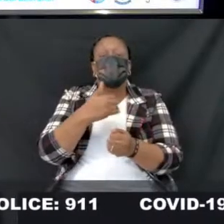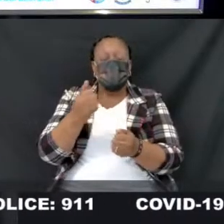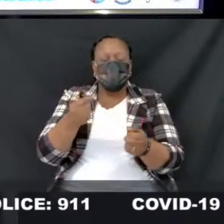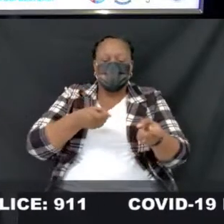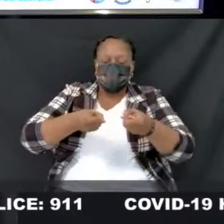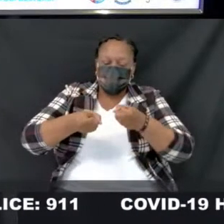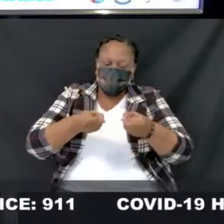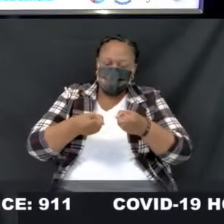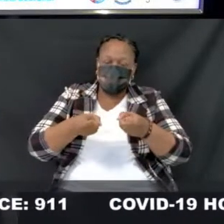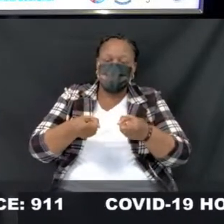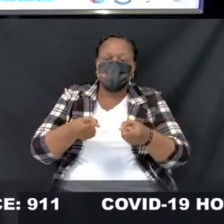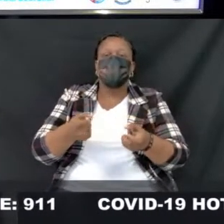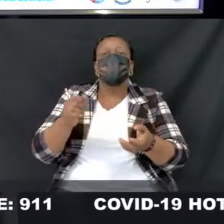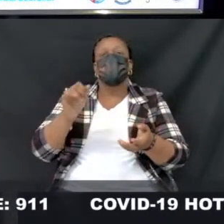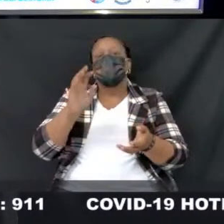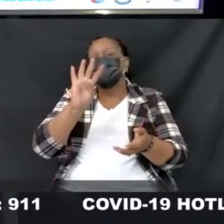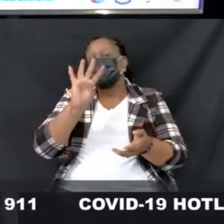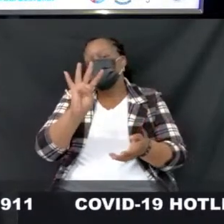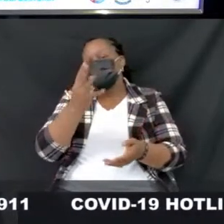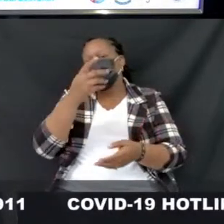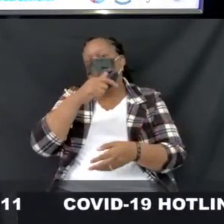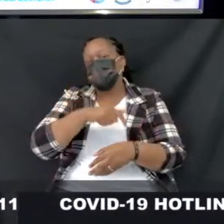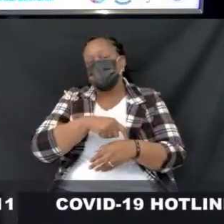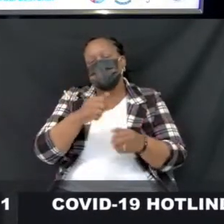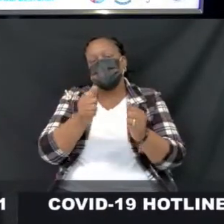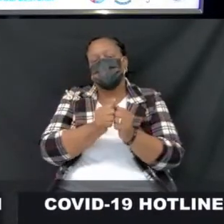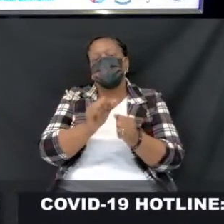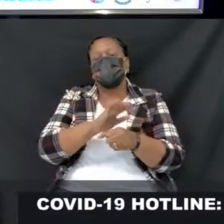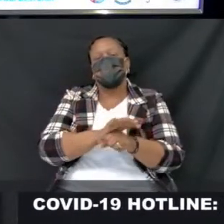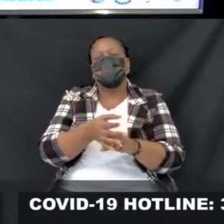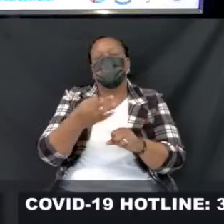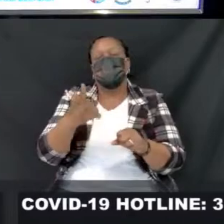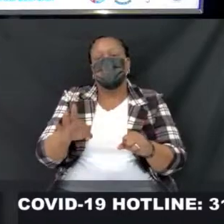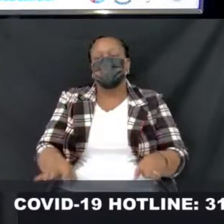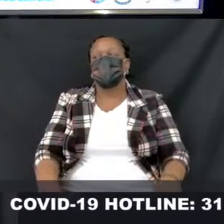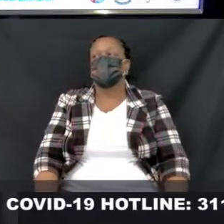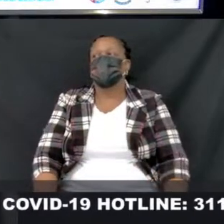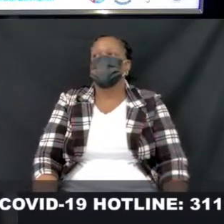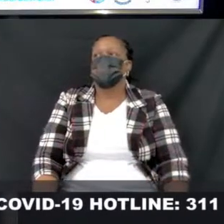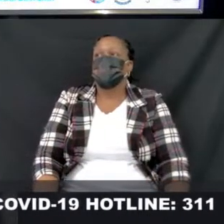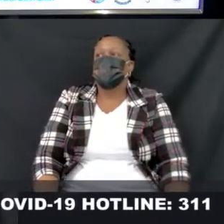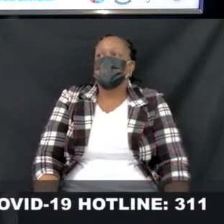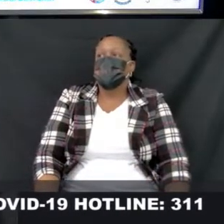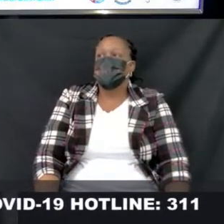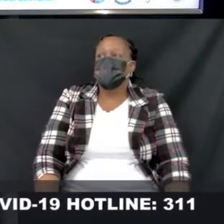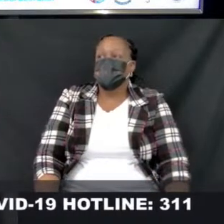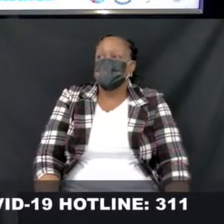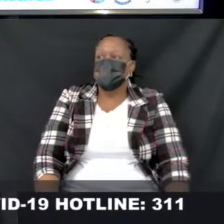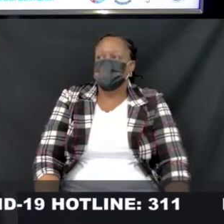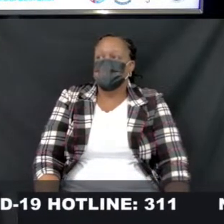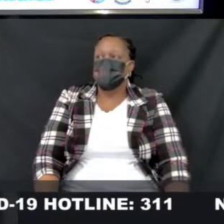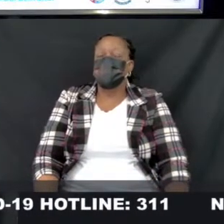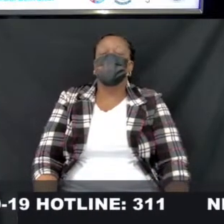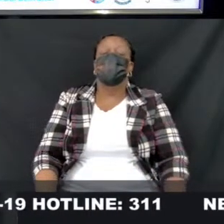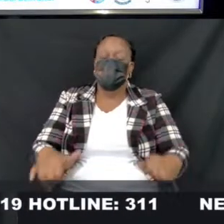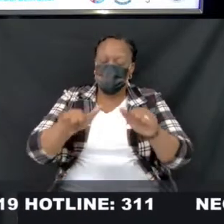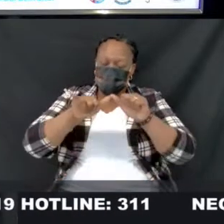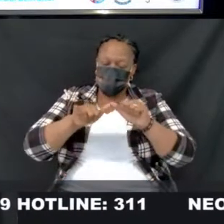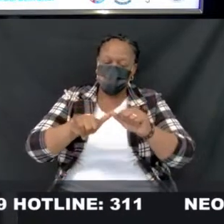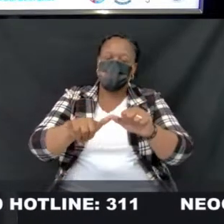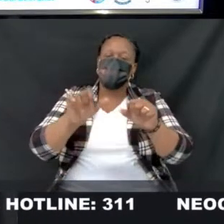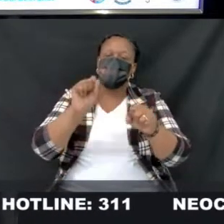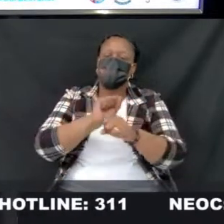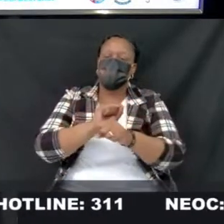this wave. And I want you to rest assured that we will continue to work to ensure that St. Kitts